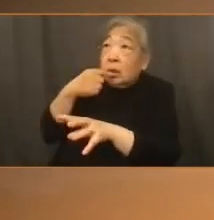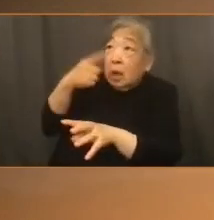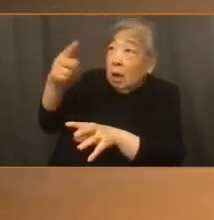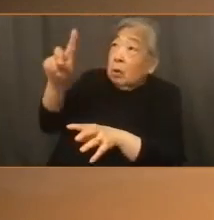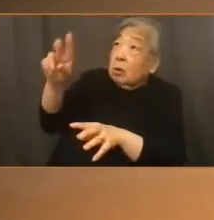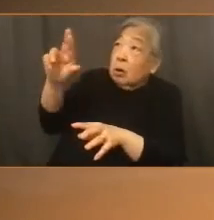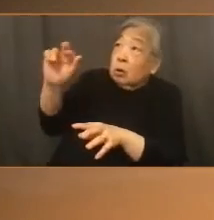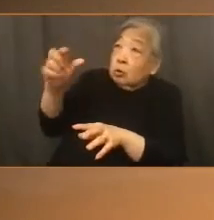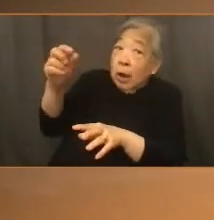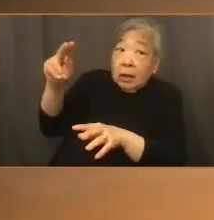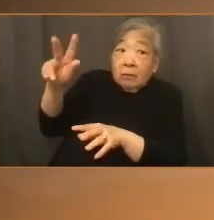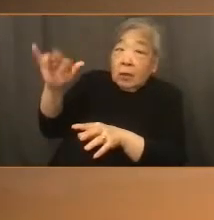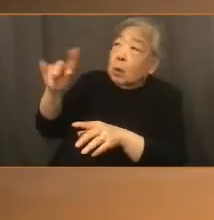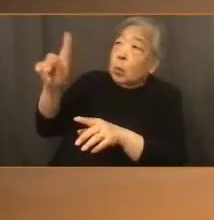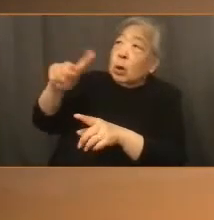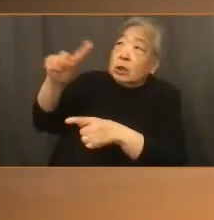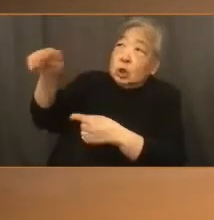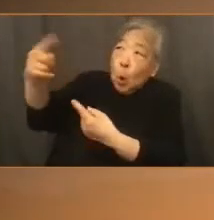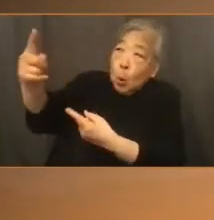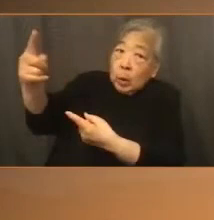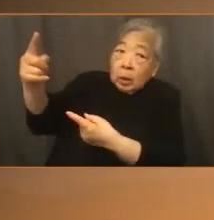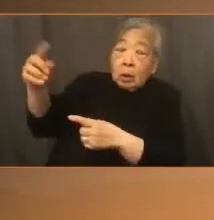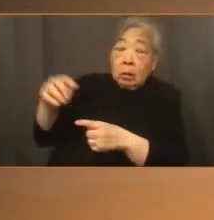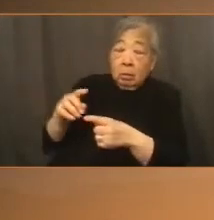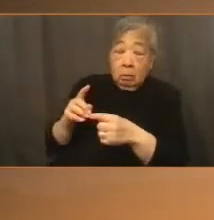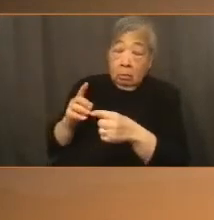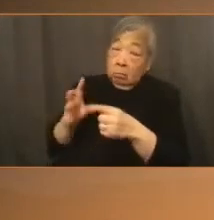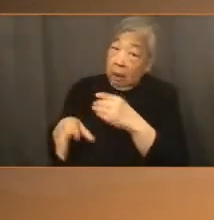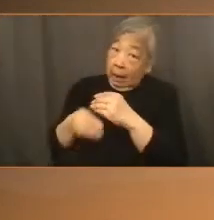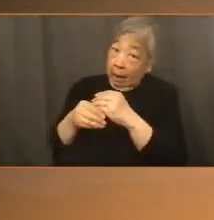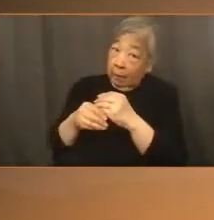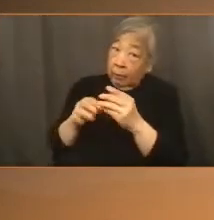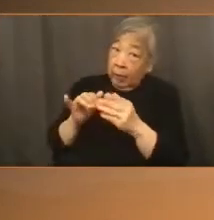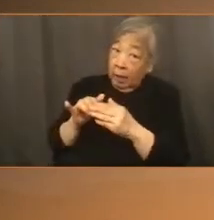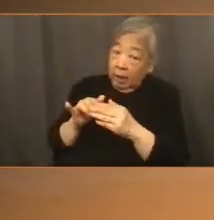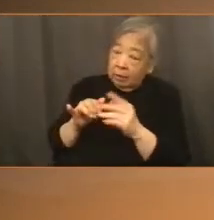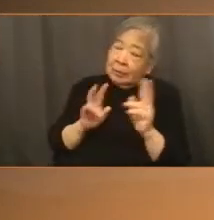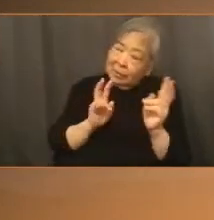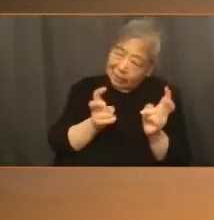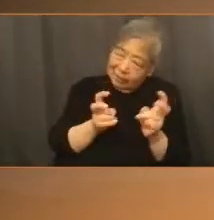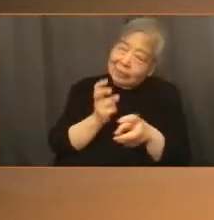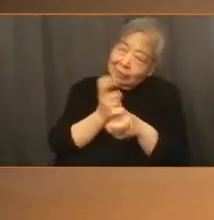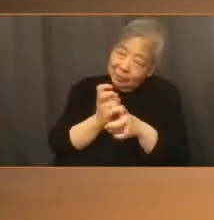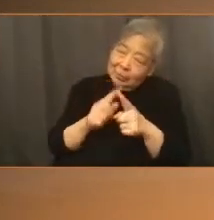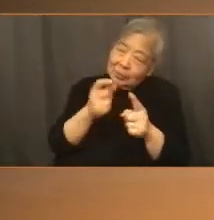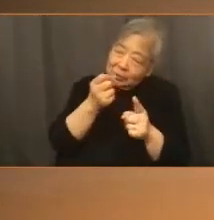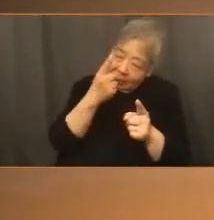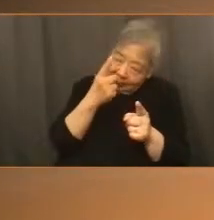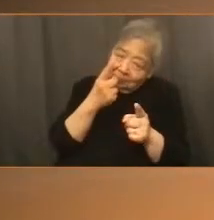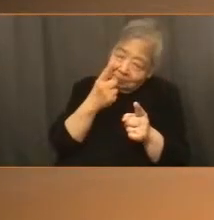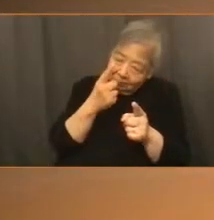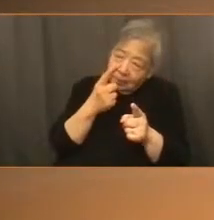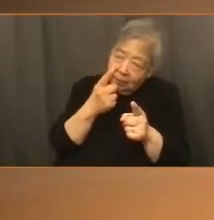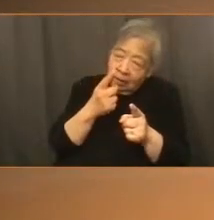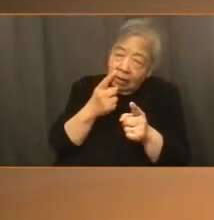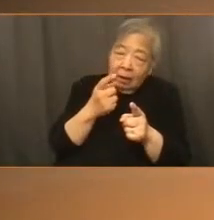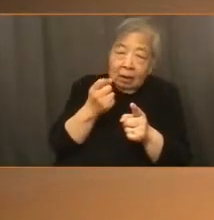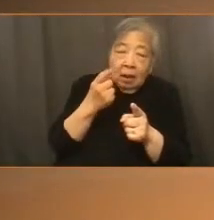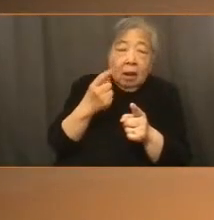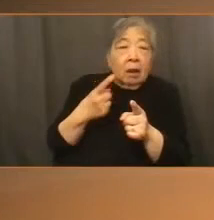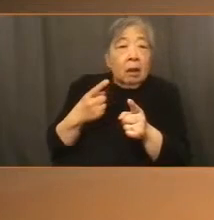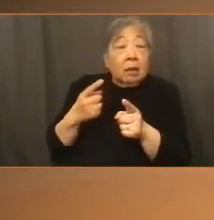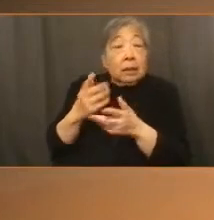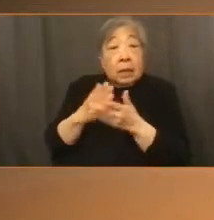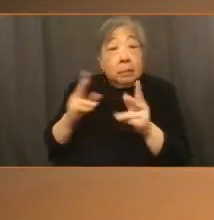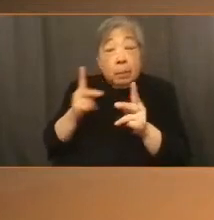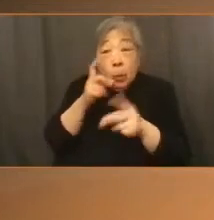flying on Titan. I'll also add that in terms of titles, they can be hard to understand, very cryptic sometimes. So folks working on Dragonfly will often